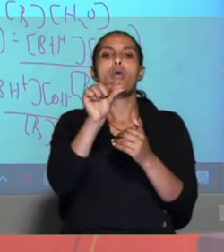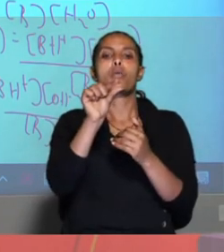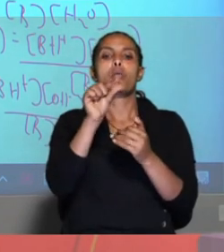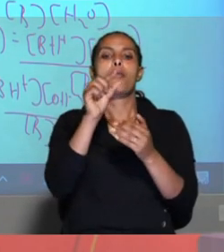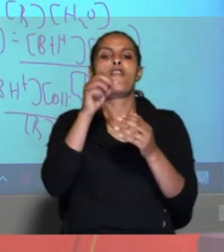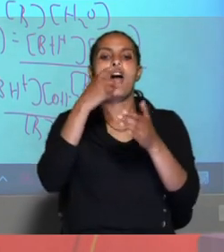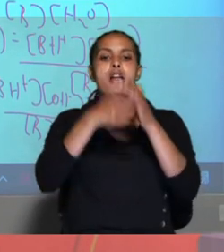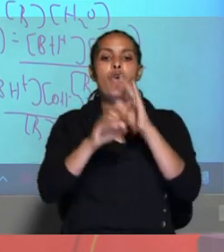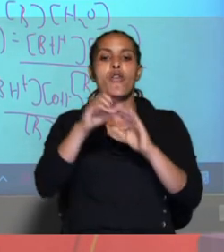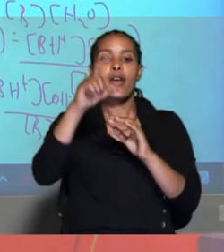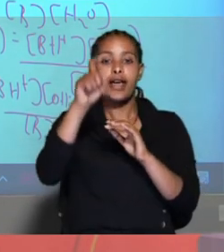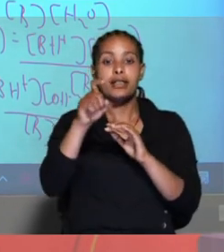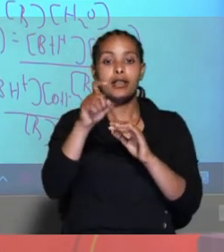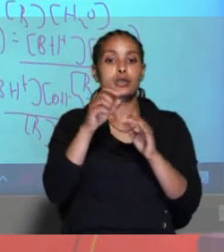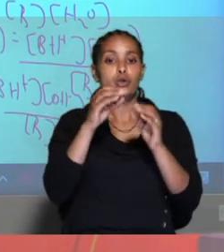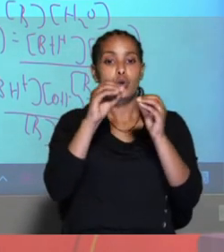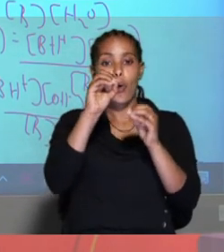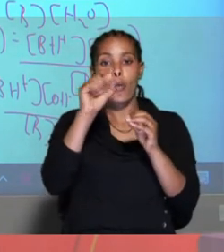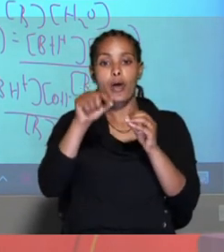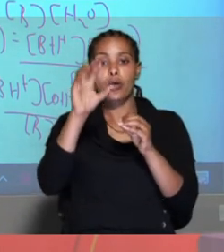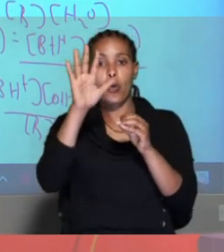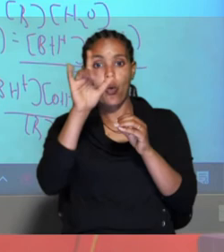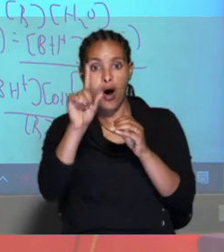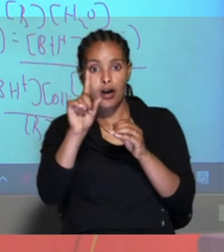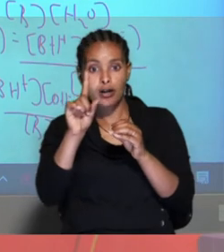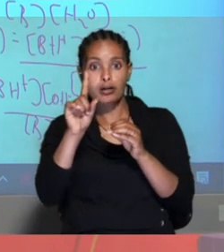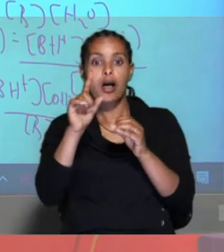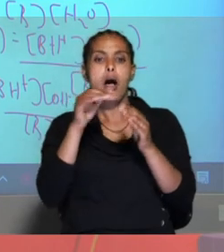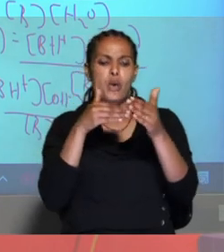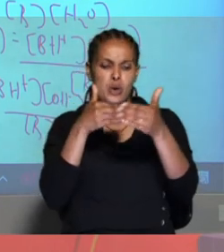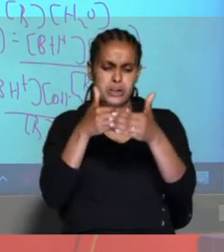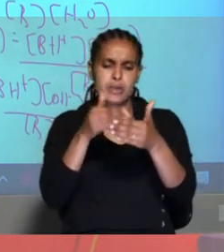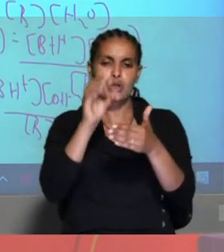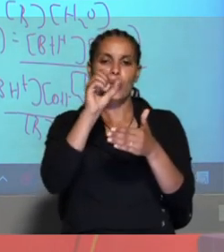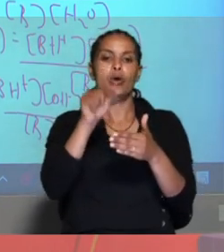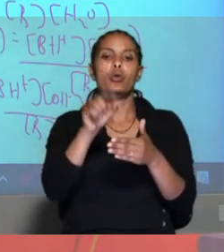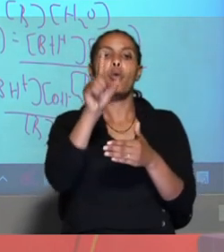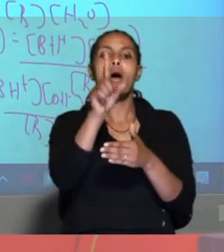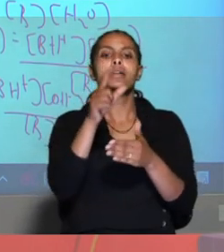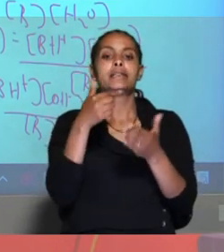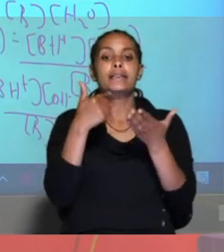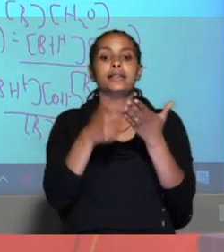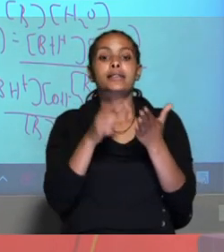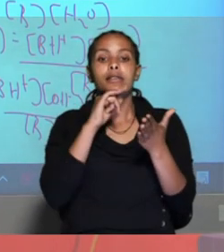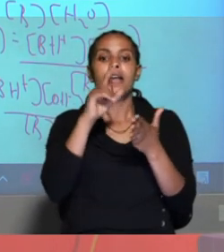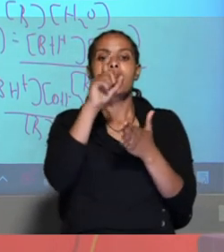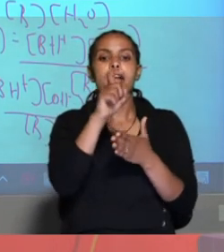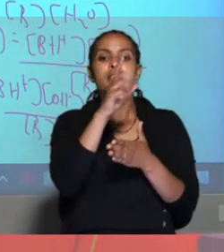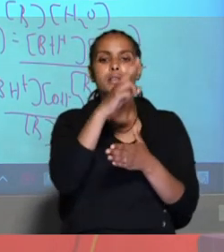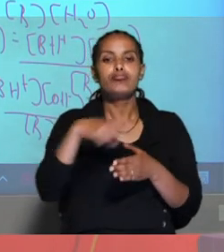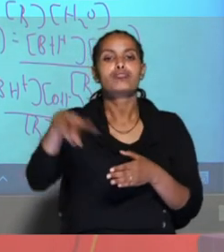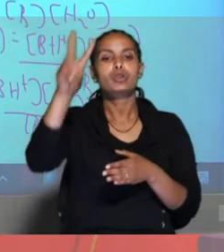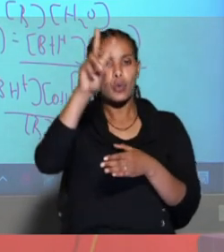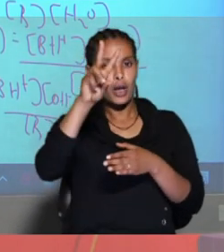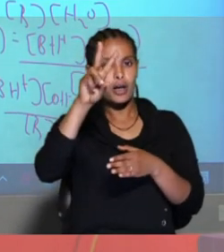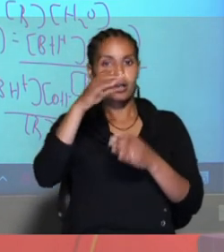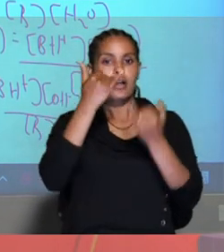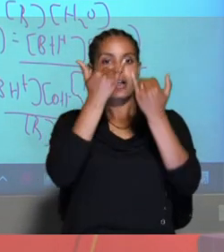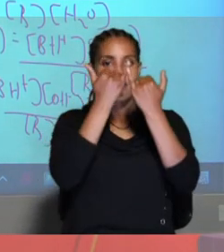X, 0.1 minus X is approximately 0.1. Therefore, this is X square divided